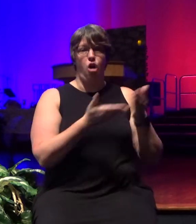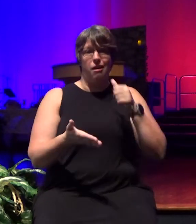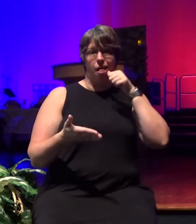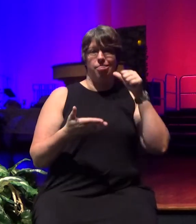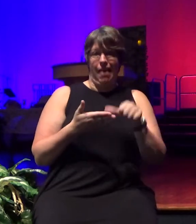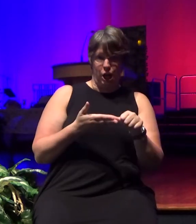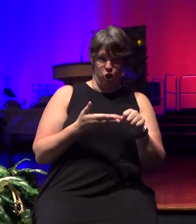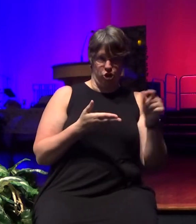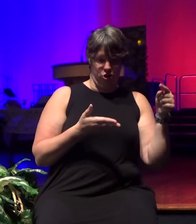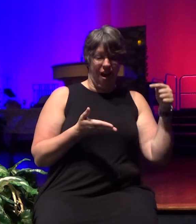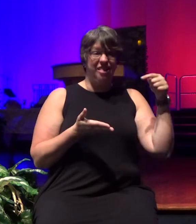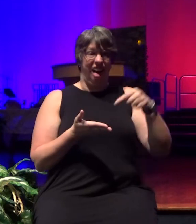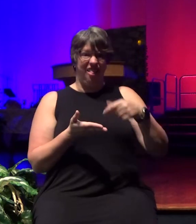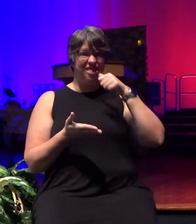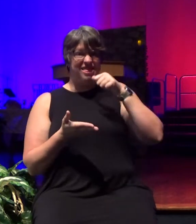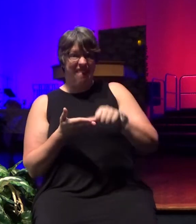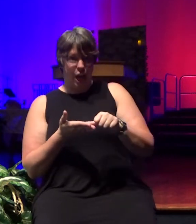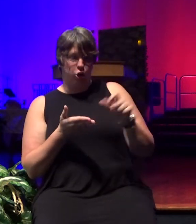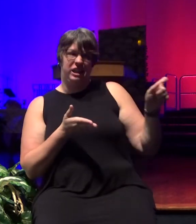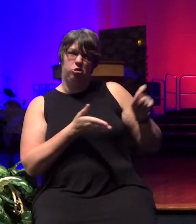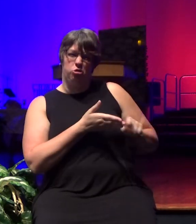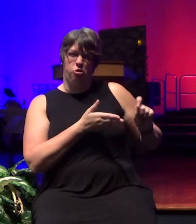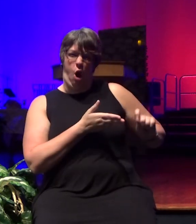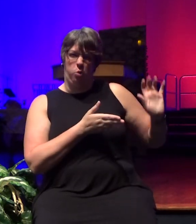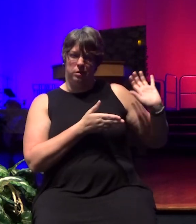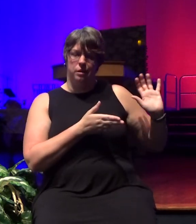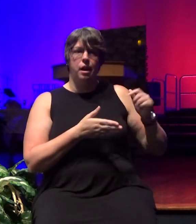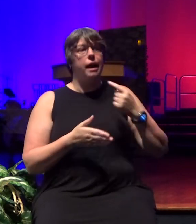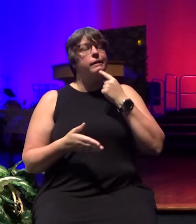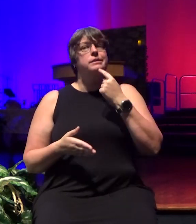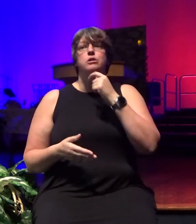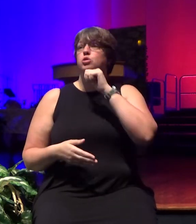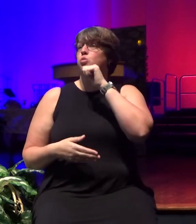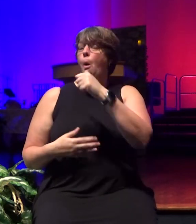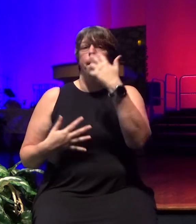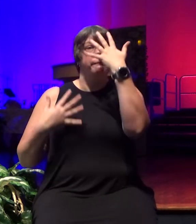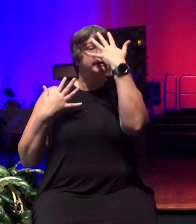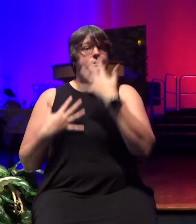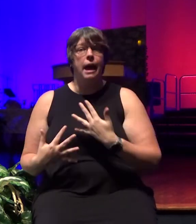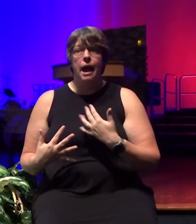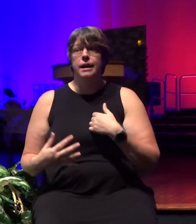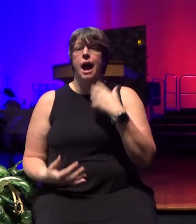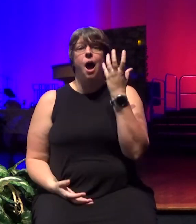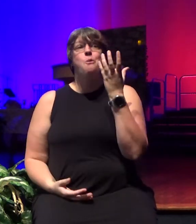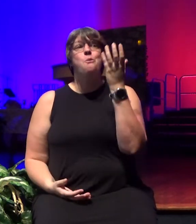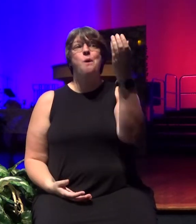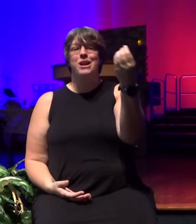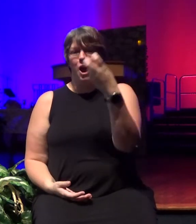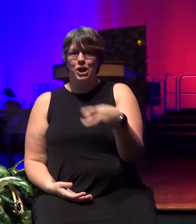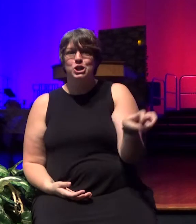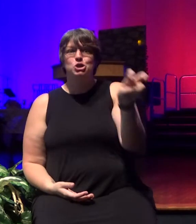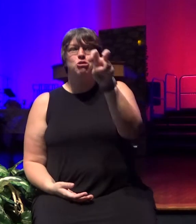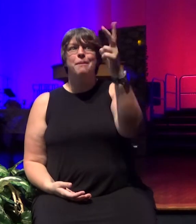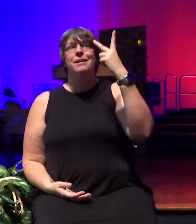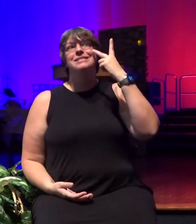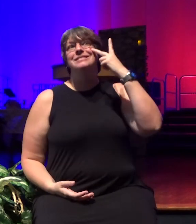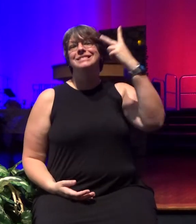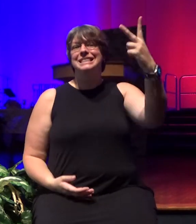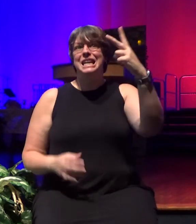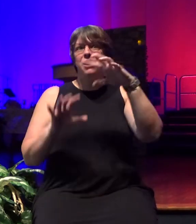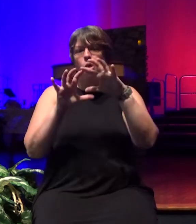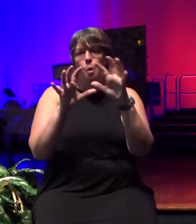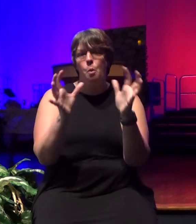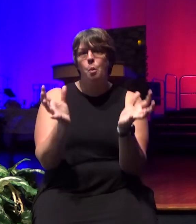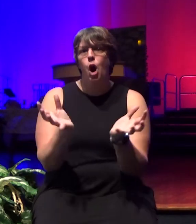And he tries and fails to help find the doll. Then he tells the girl that